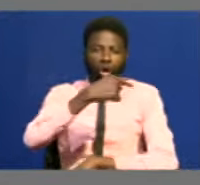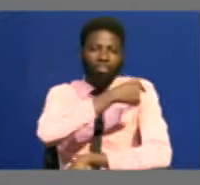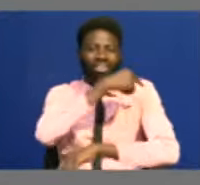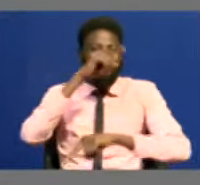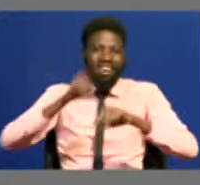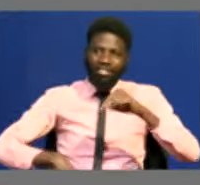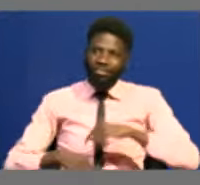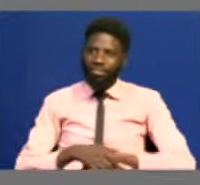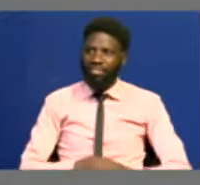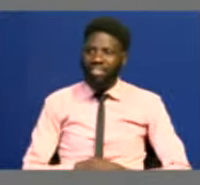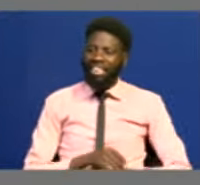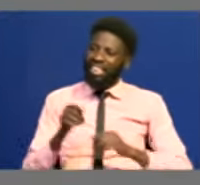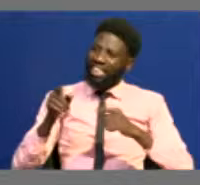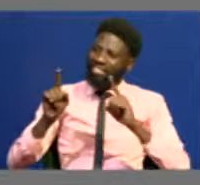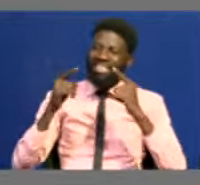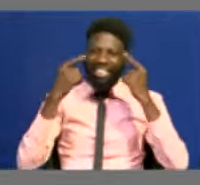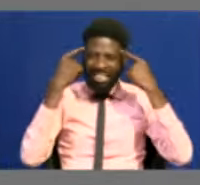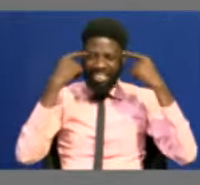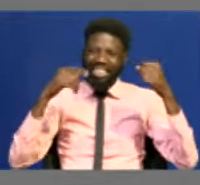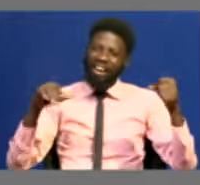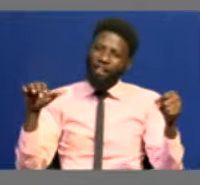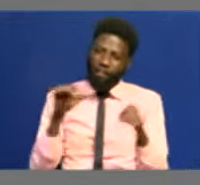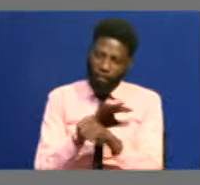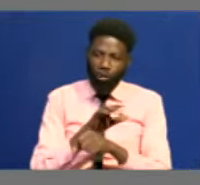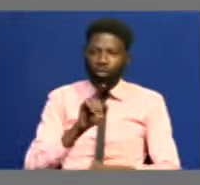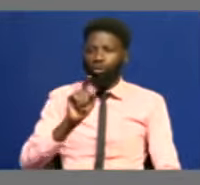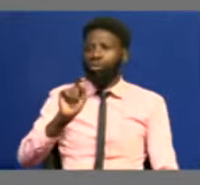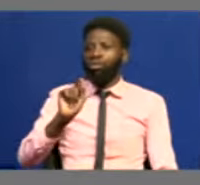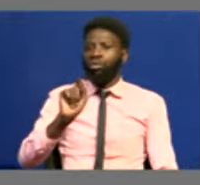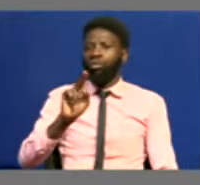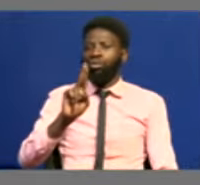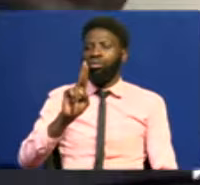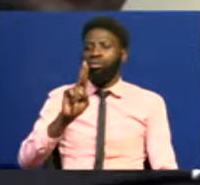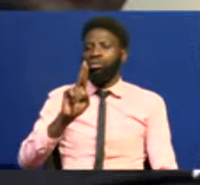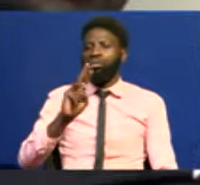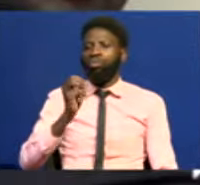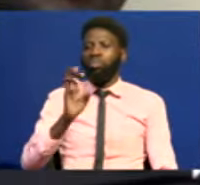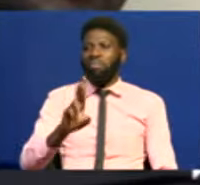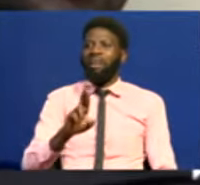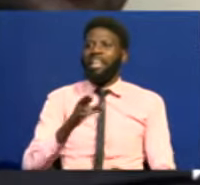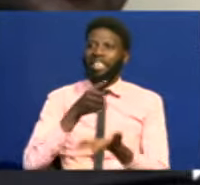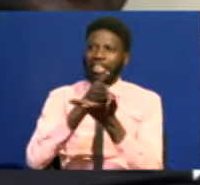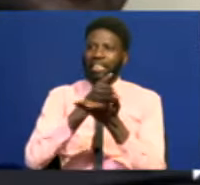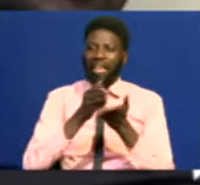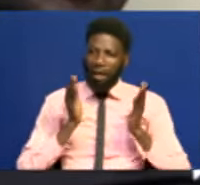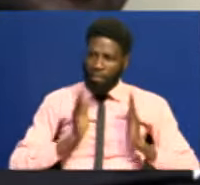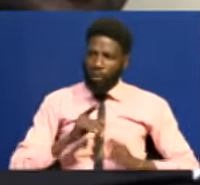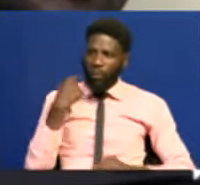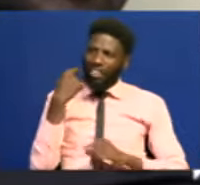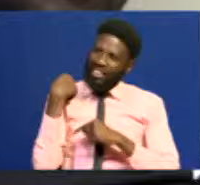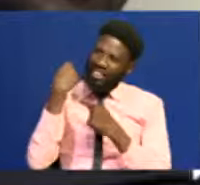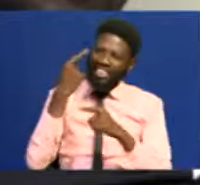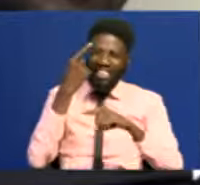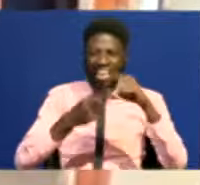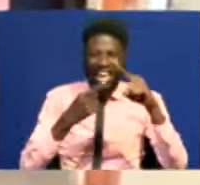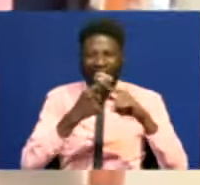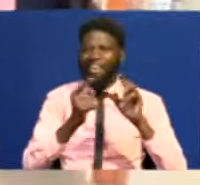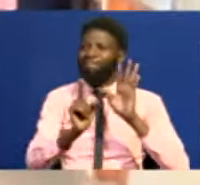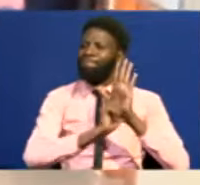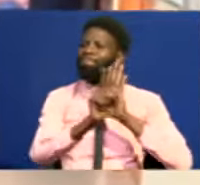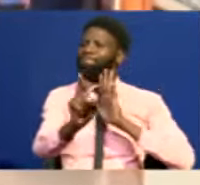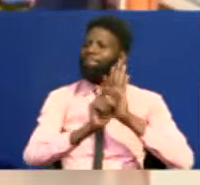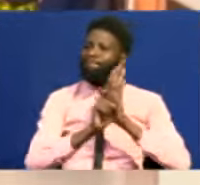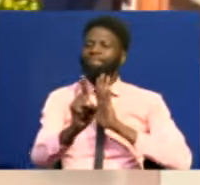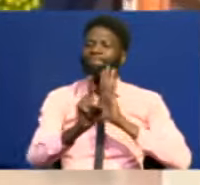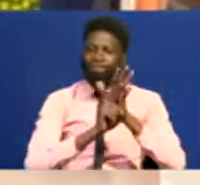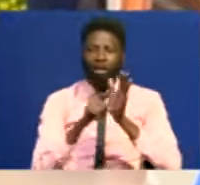as they did a successful nephrectomy tumor surgery for a patient who had taken many years to seek medical care since